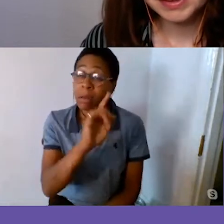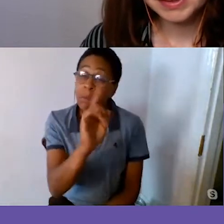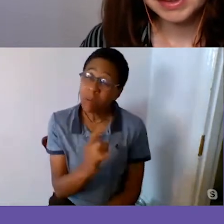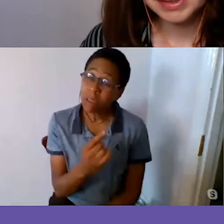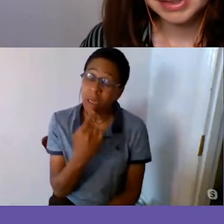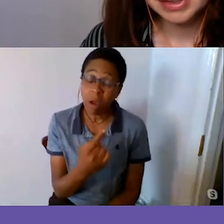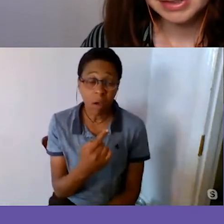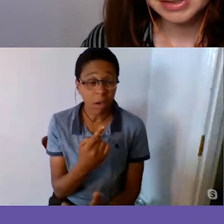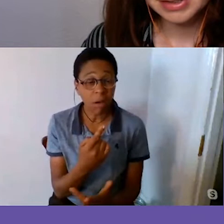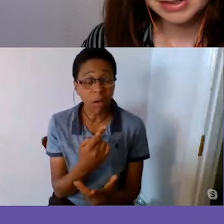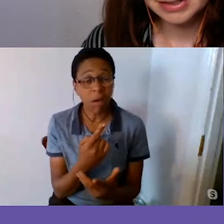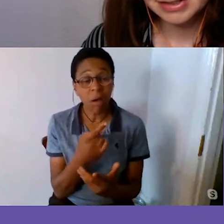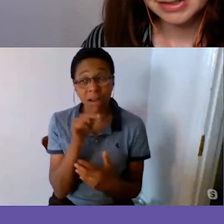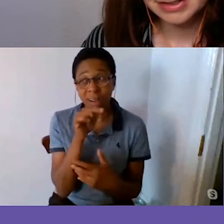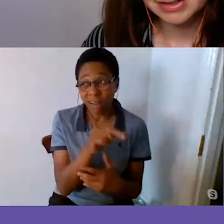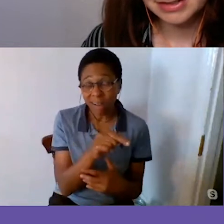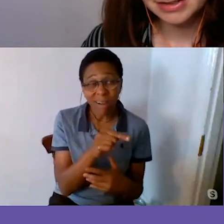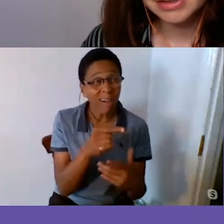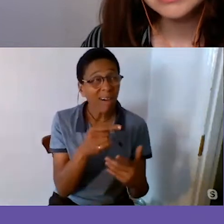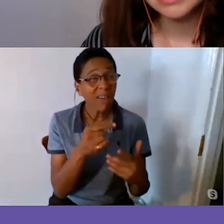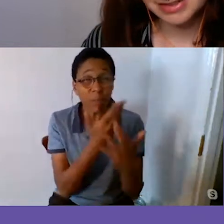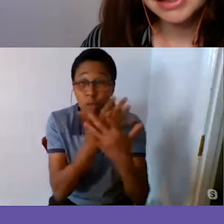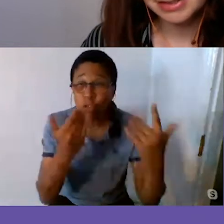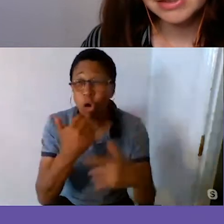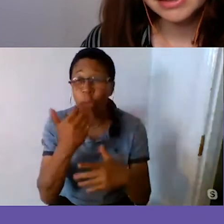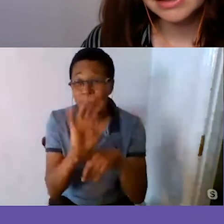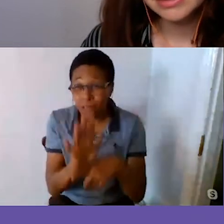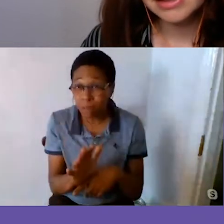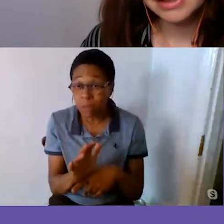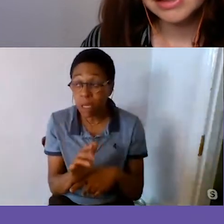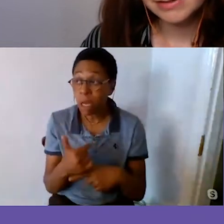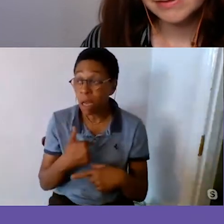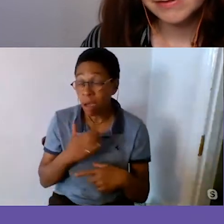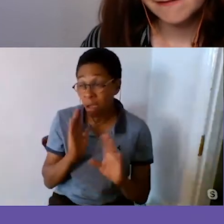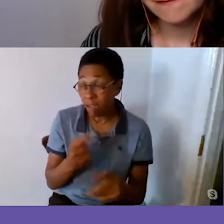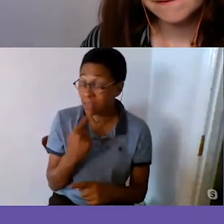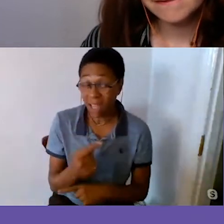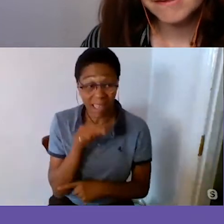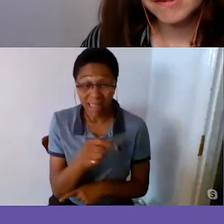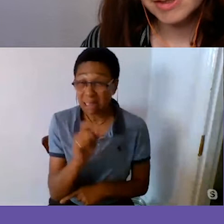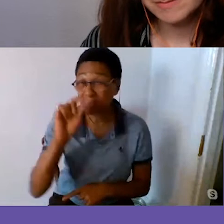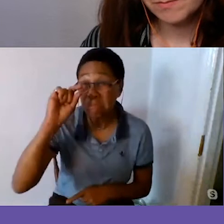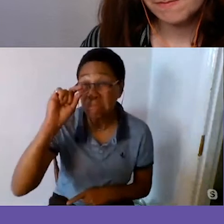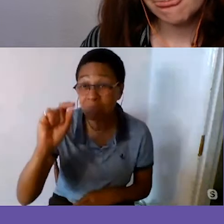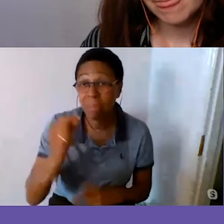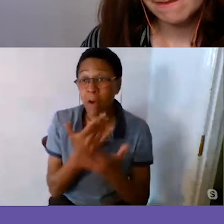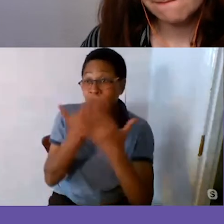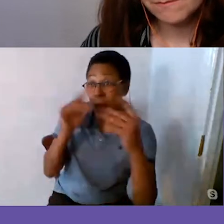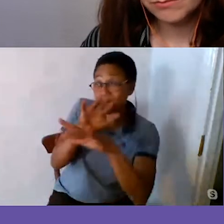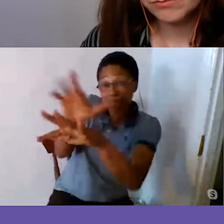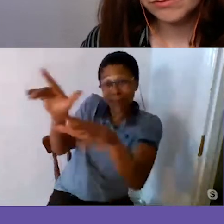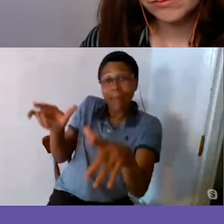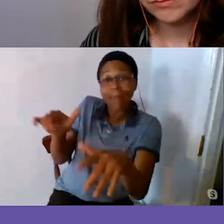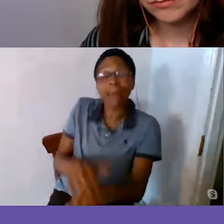like, this isn't even probably 20% of what's out there. and yet they're like, look how much there is, it's great. I mean, and obviously,